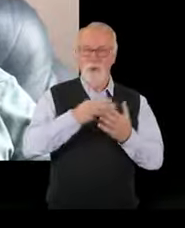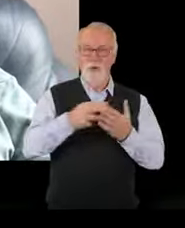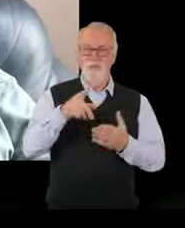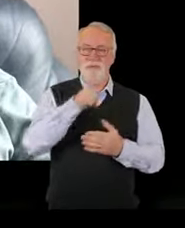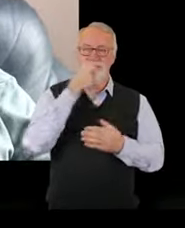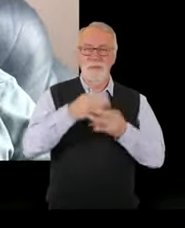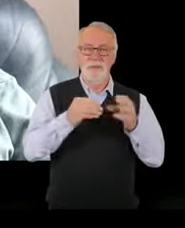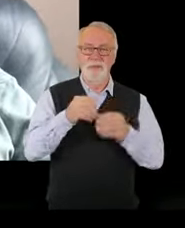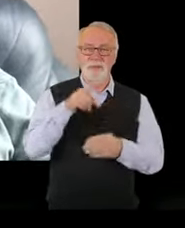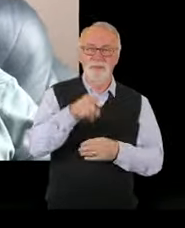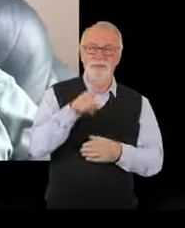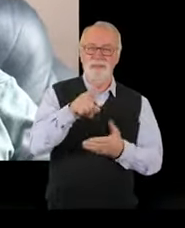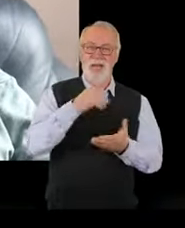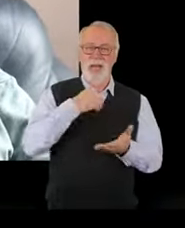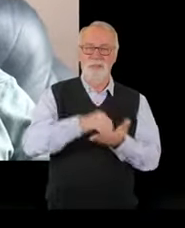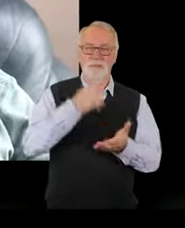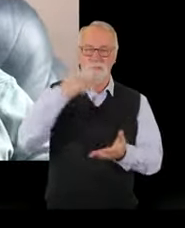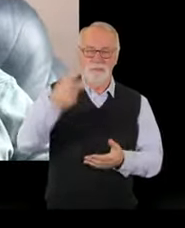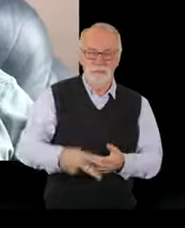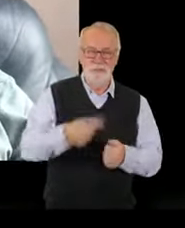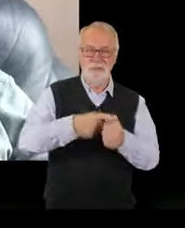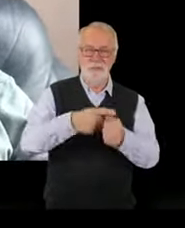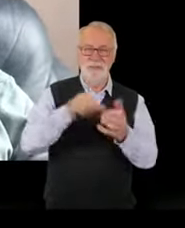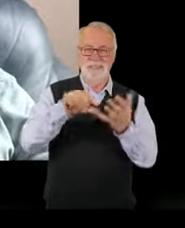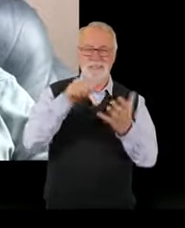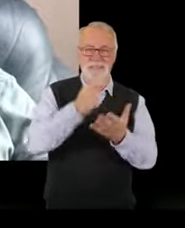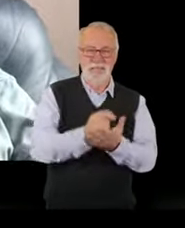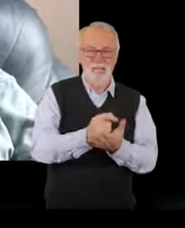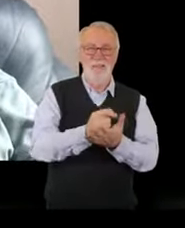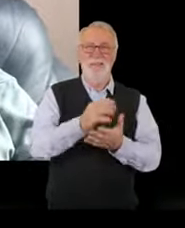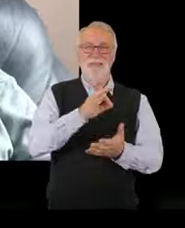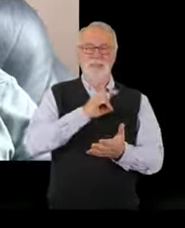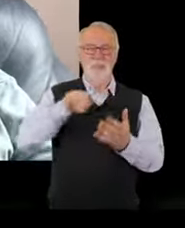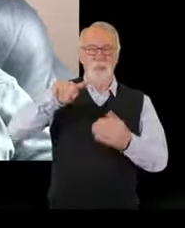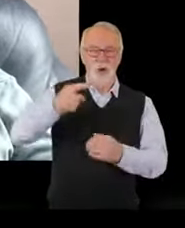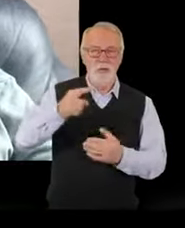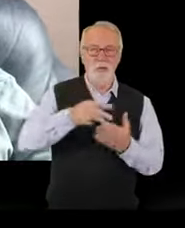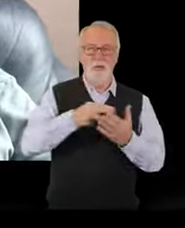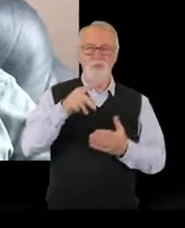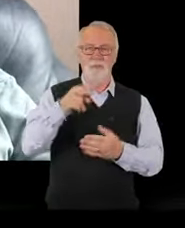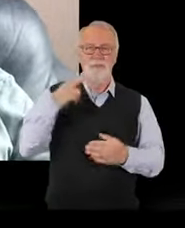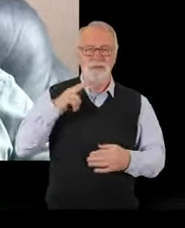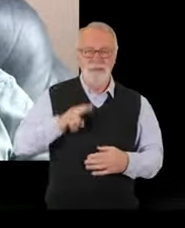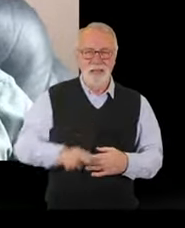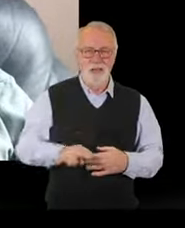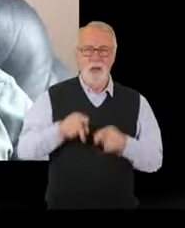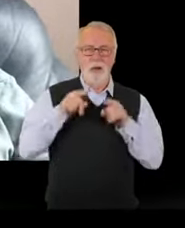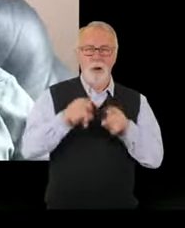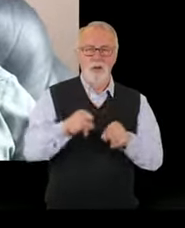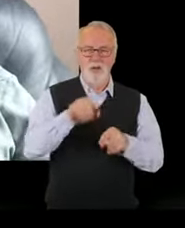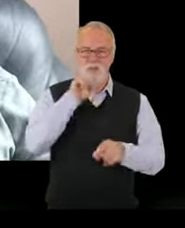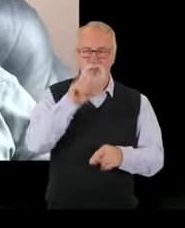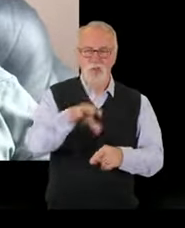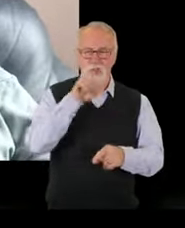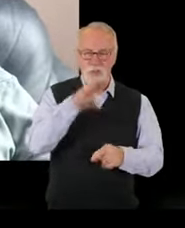said something to him you had to repeat it about six times. And it gets to the point where you're nearly accused of shouting at each other.